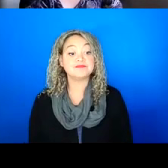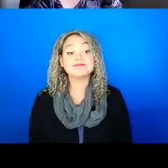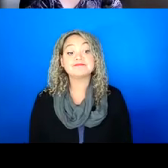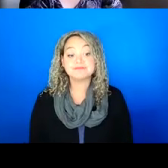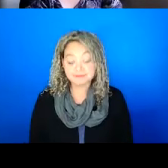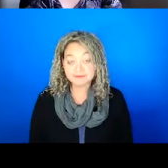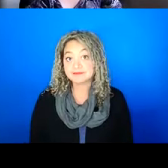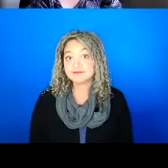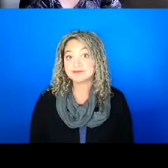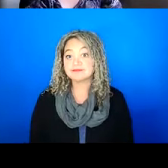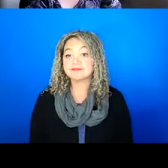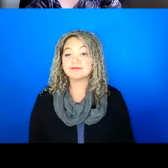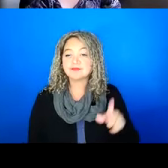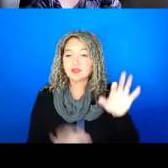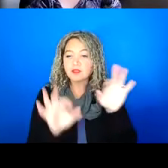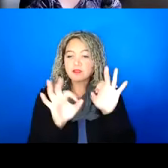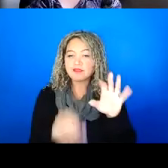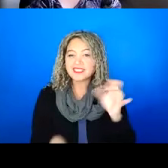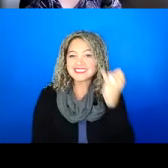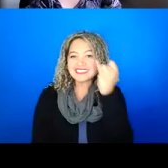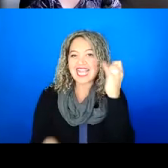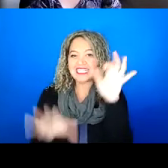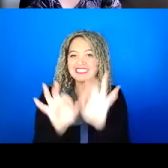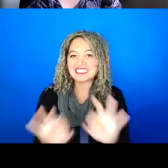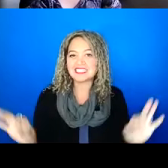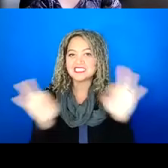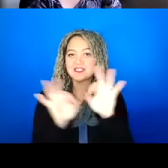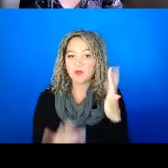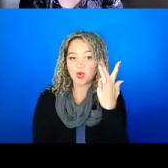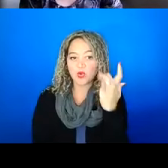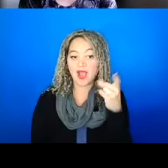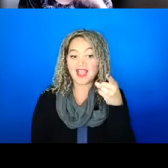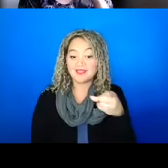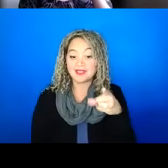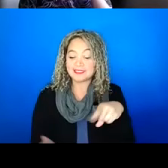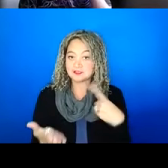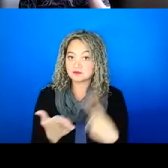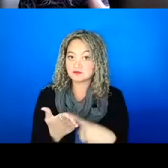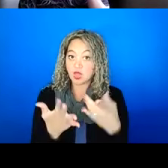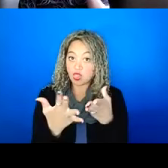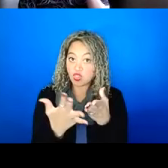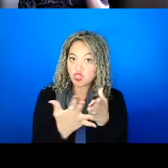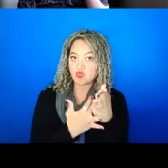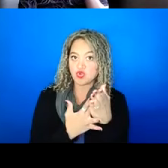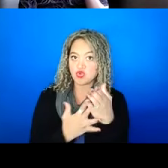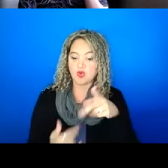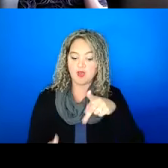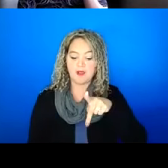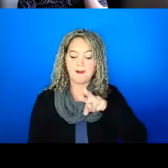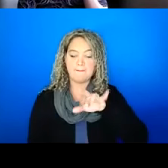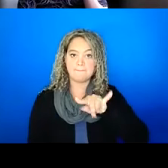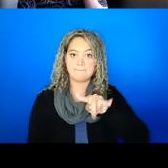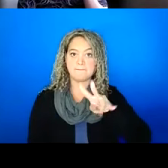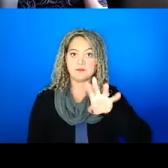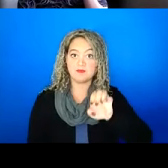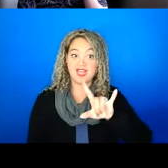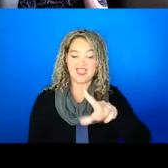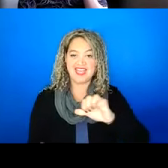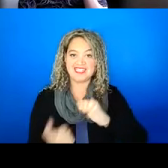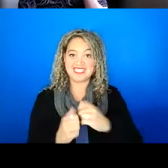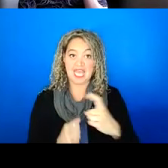importance of this idea is the argument that this, and through these primitives, this is how